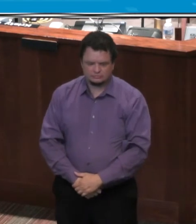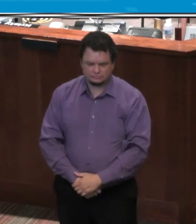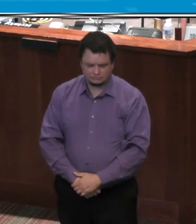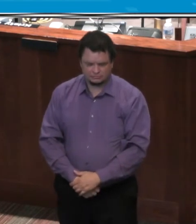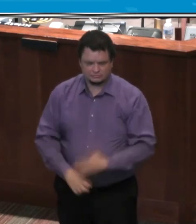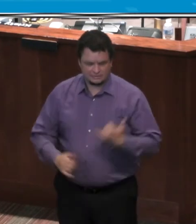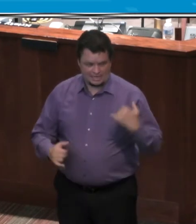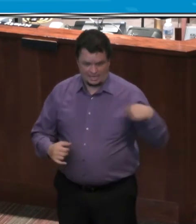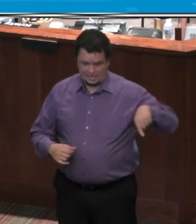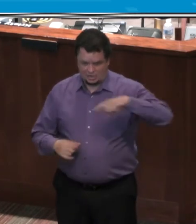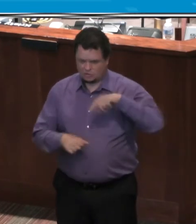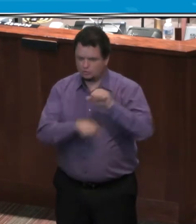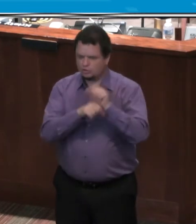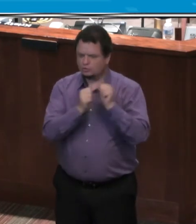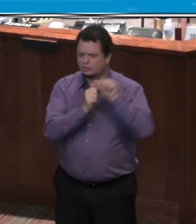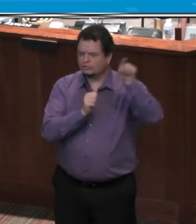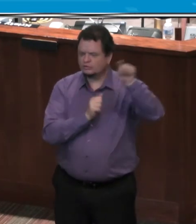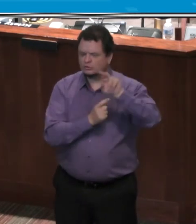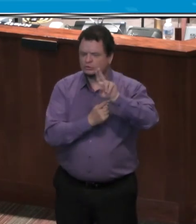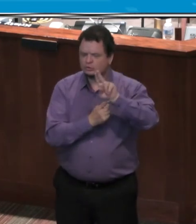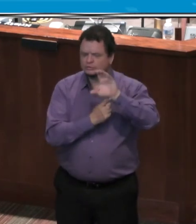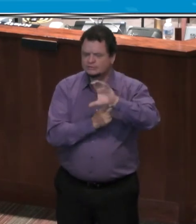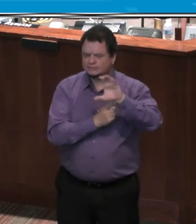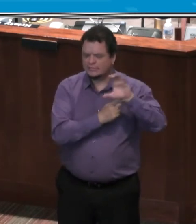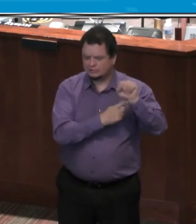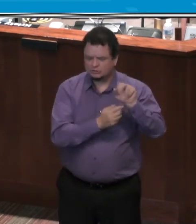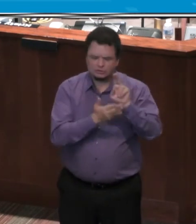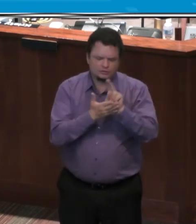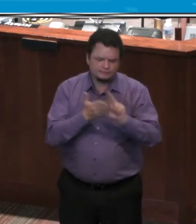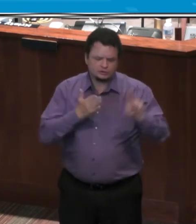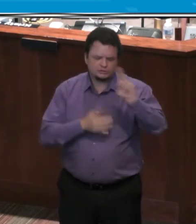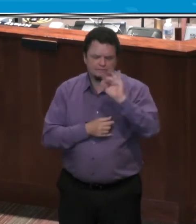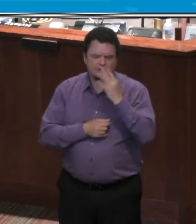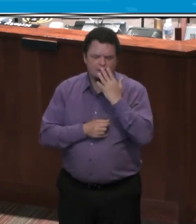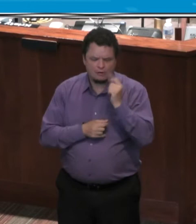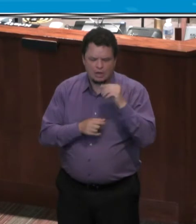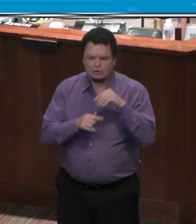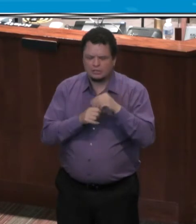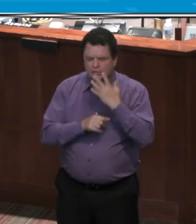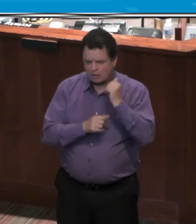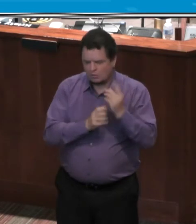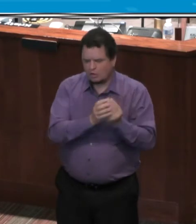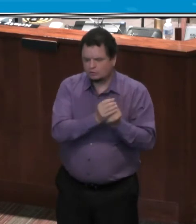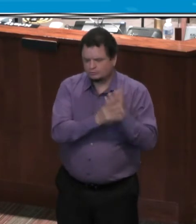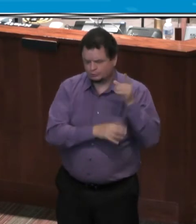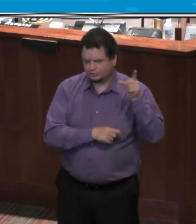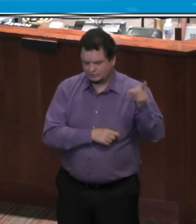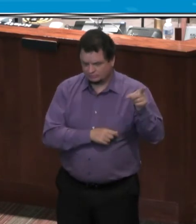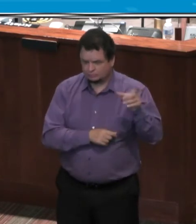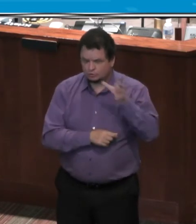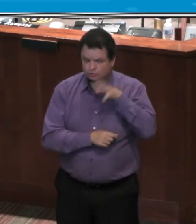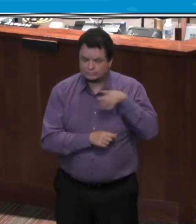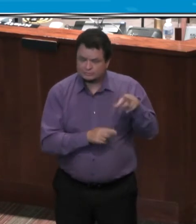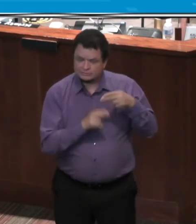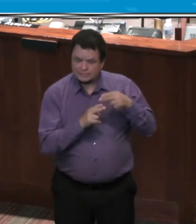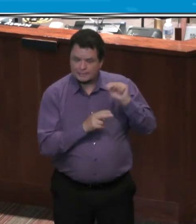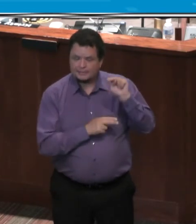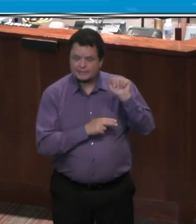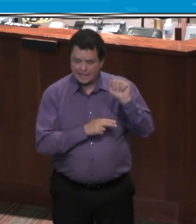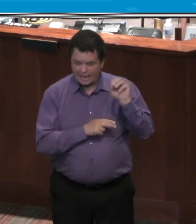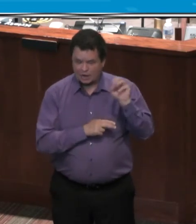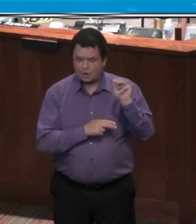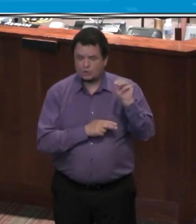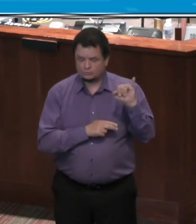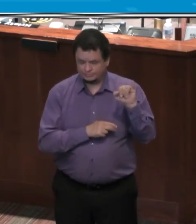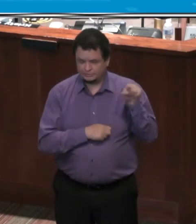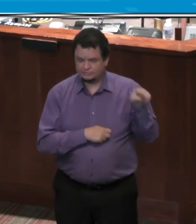same presentation to the Board of Health next month to provide some more details about that and how we